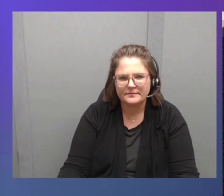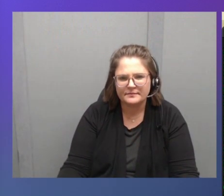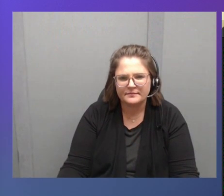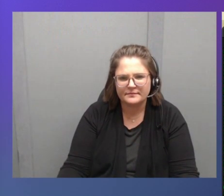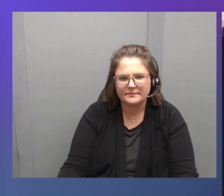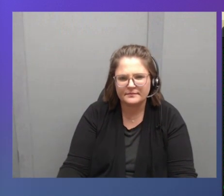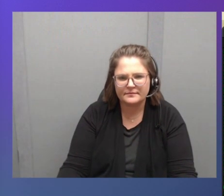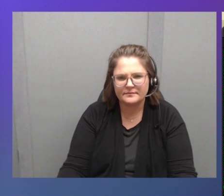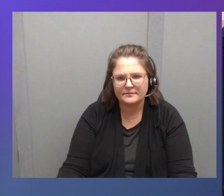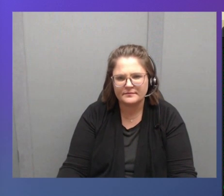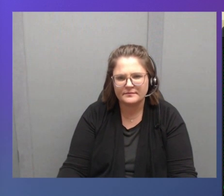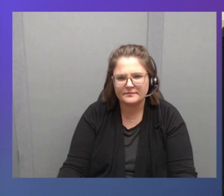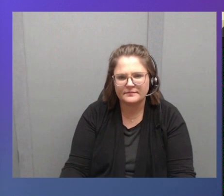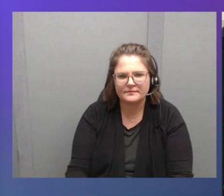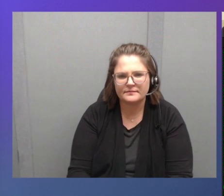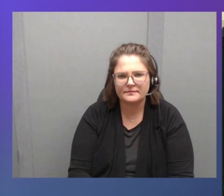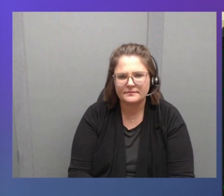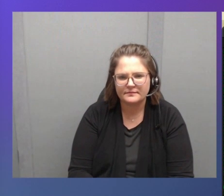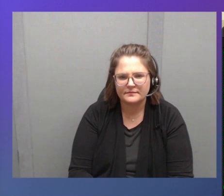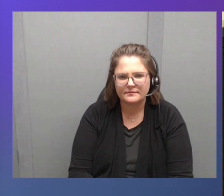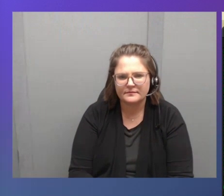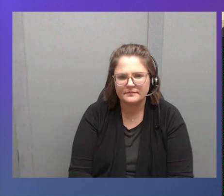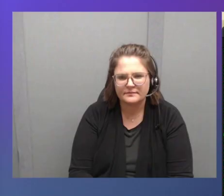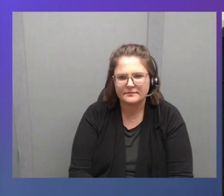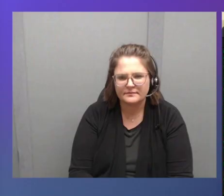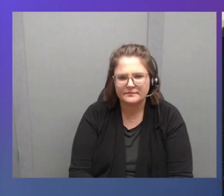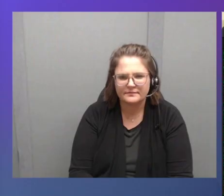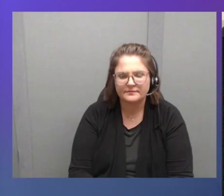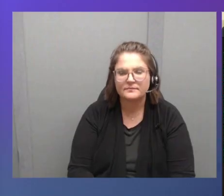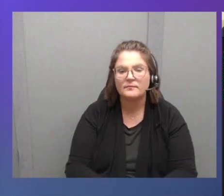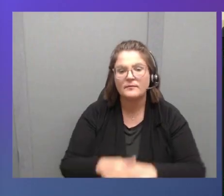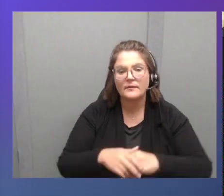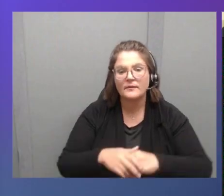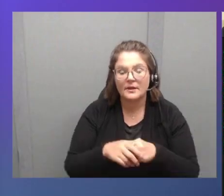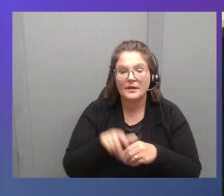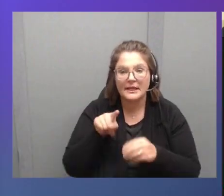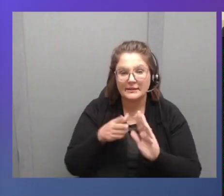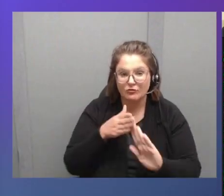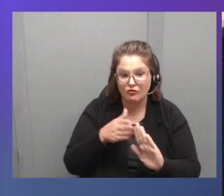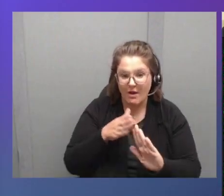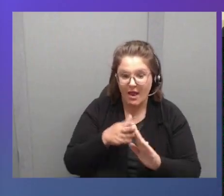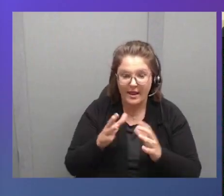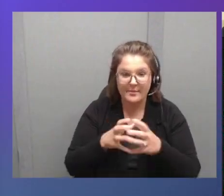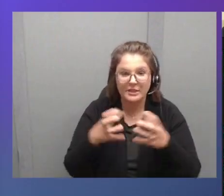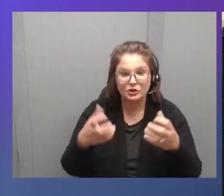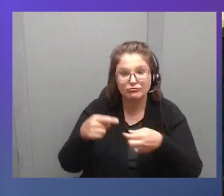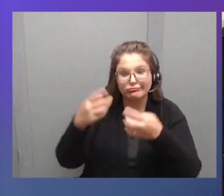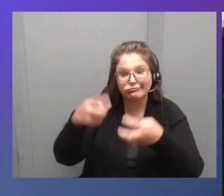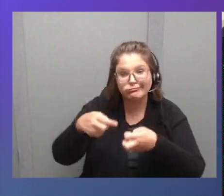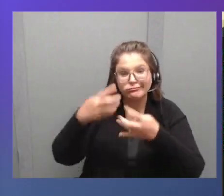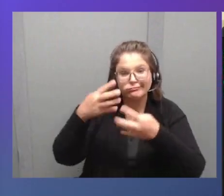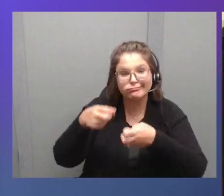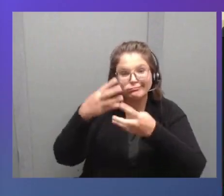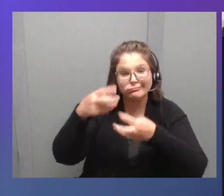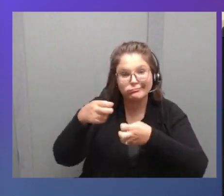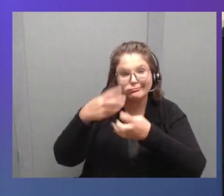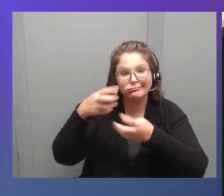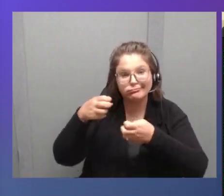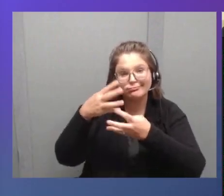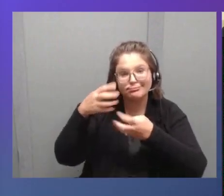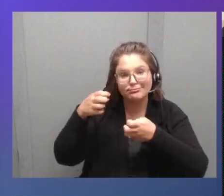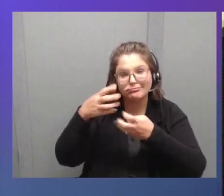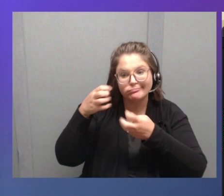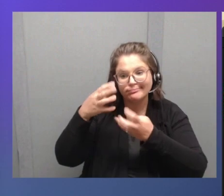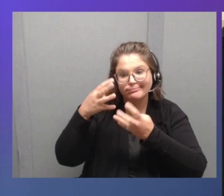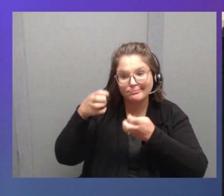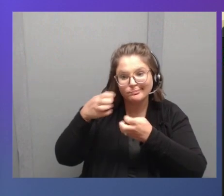it's a VM that's running over at another cloud provider. Okay. Oh, it's running Ubuntu. Now it is successfully doing its full inventory. There's going to be a